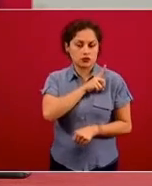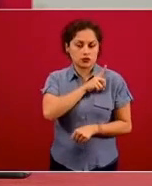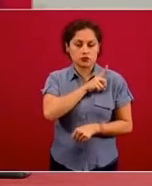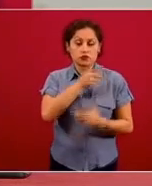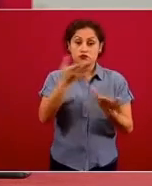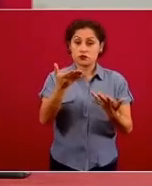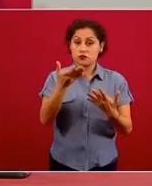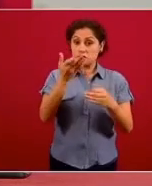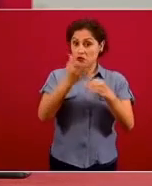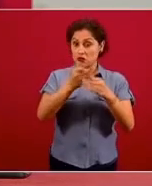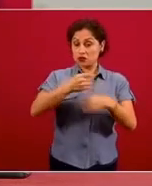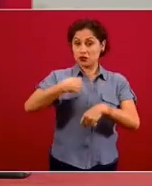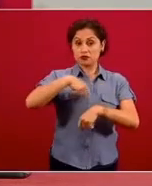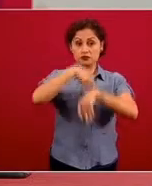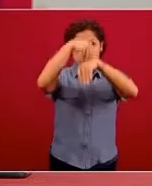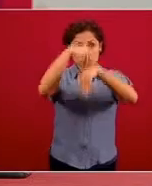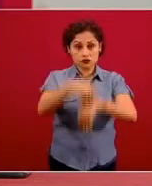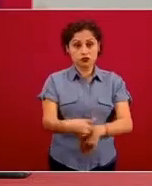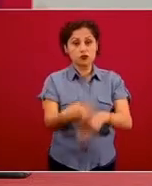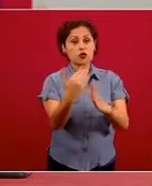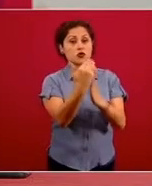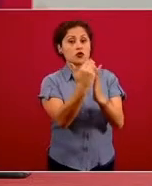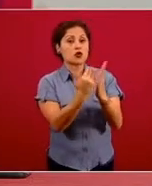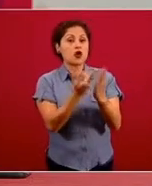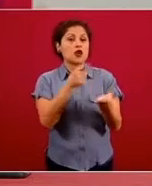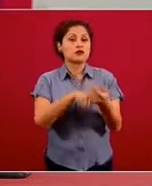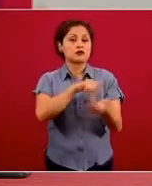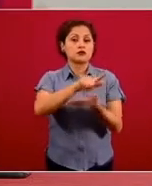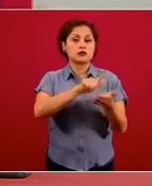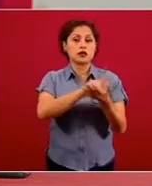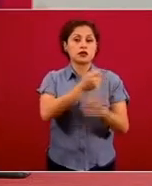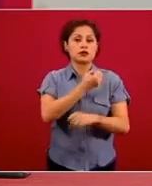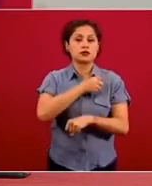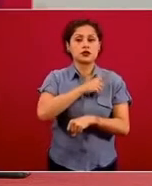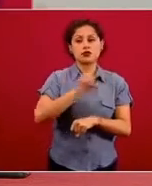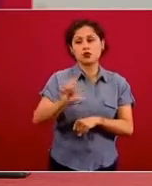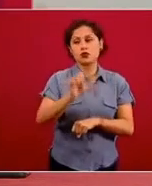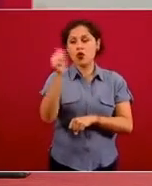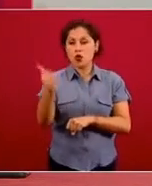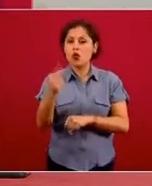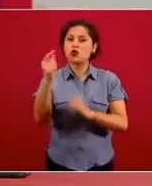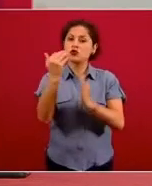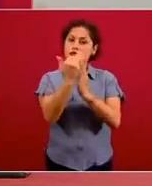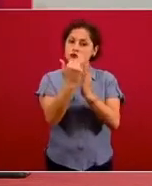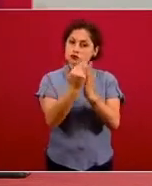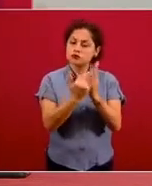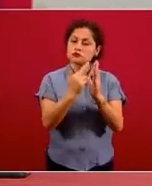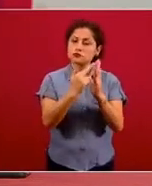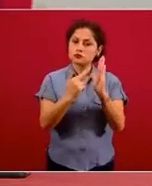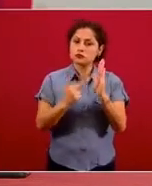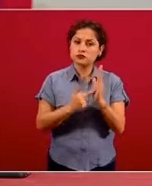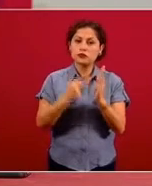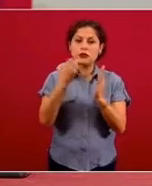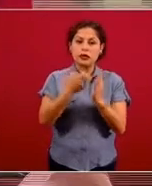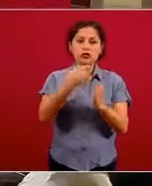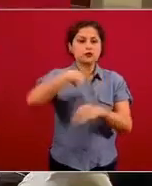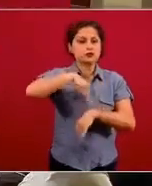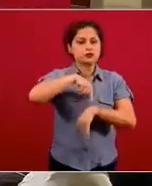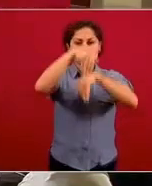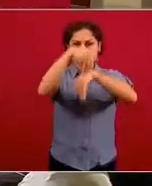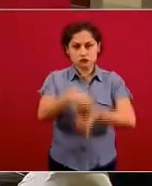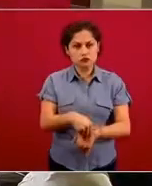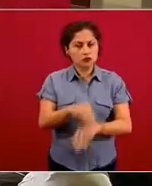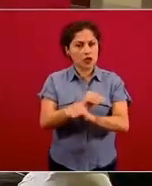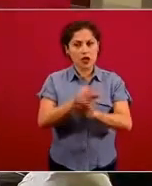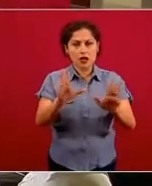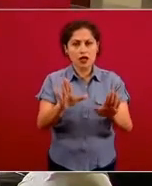for the population. We're all working together. You know, this is what the general health law dictates, and that's what we're